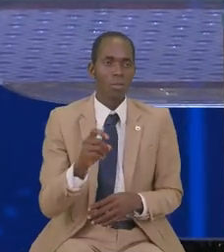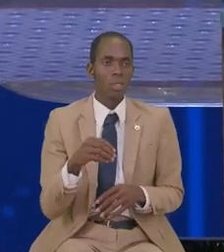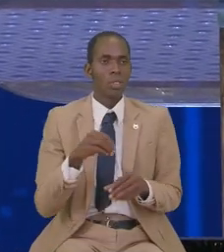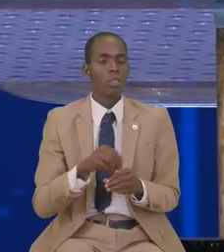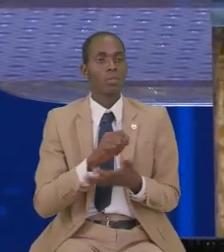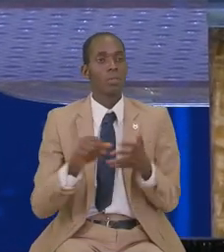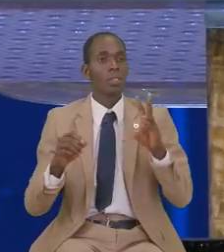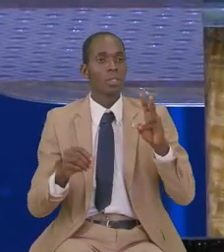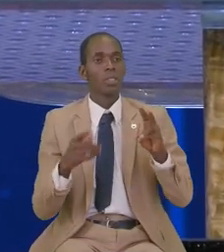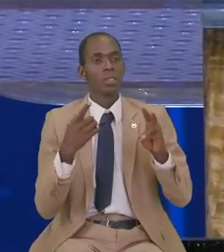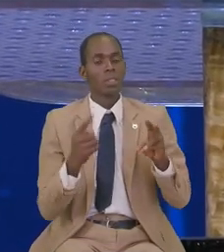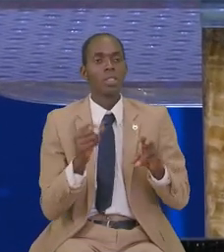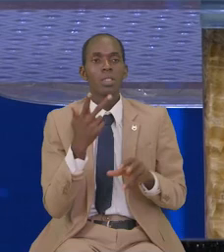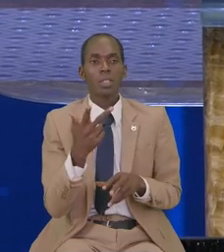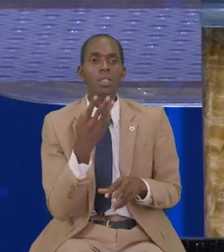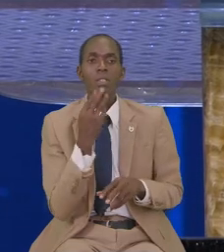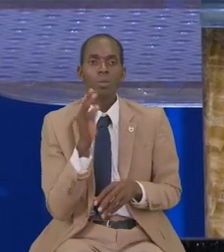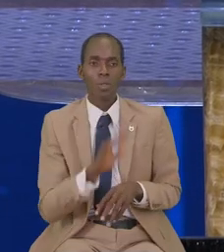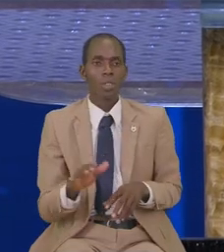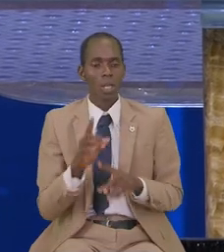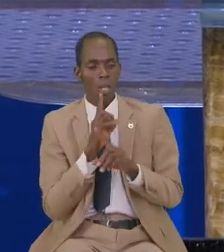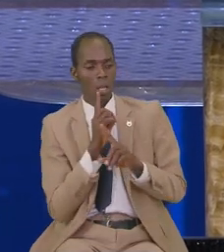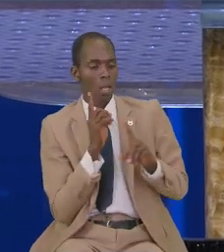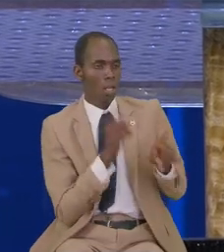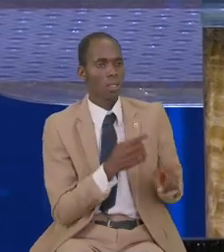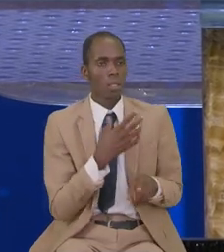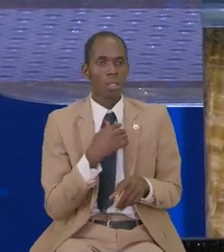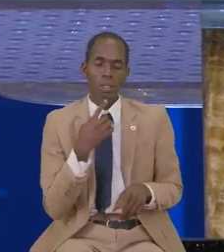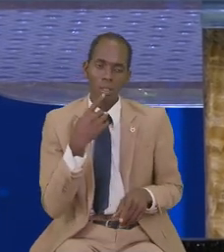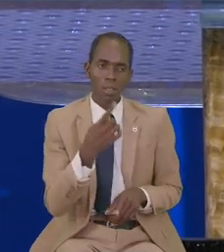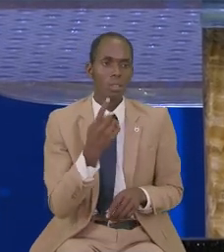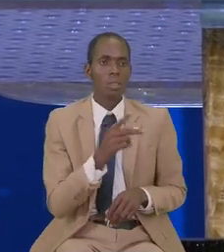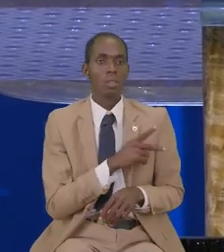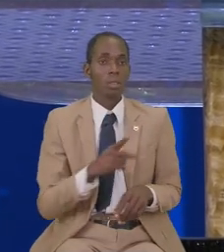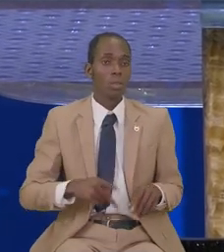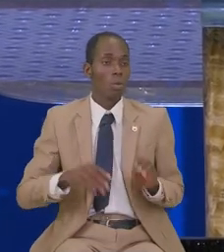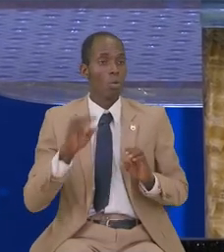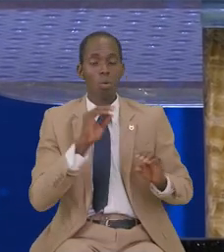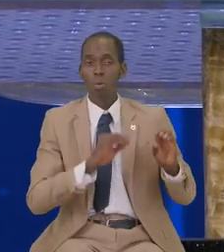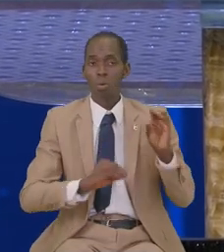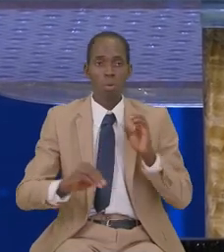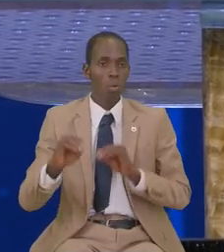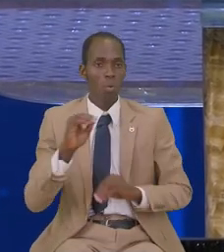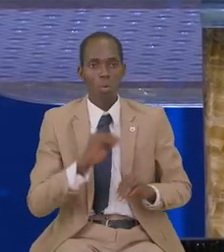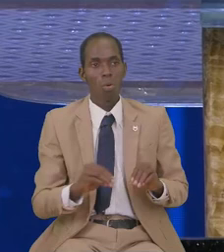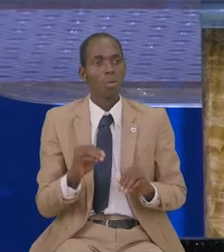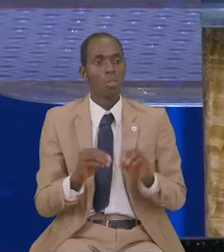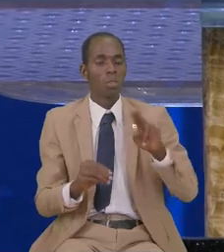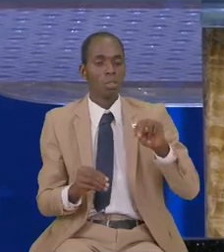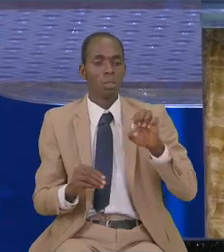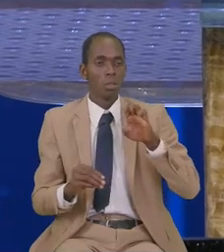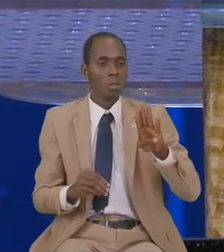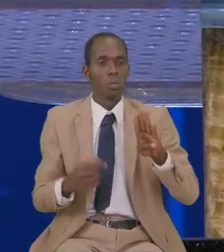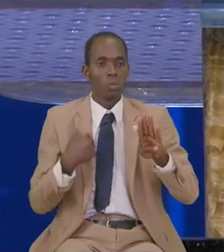Shadrach, Meshach, and Abednego answered and said unto the king, O Nebuchadnezzar, we are